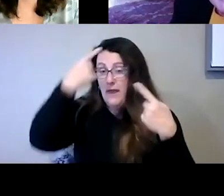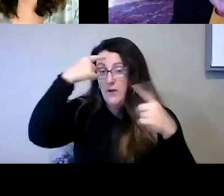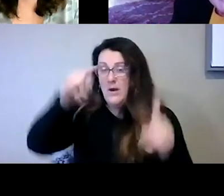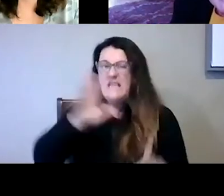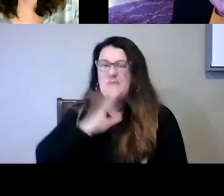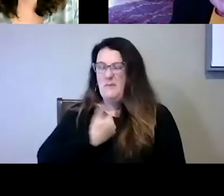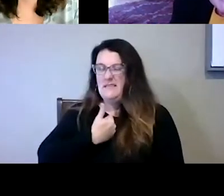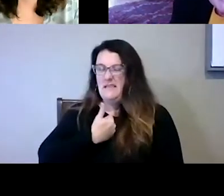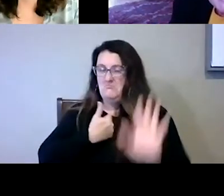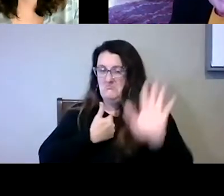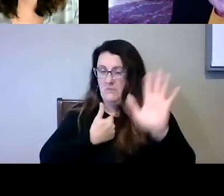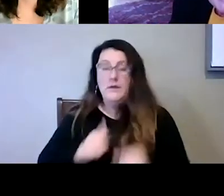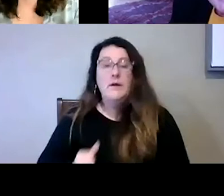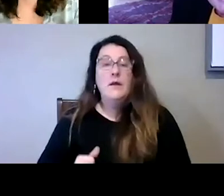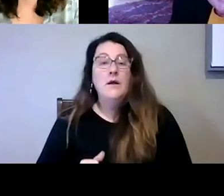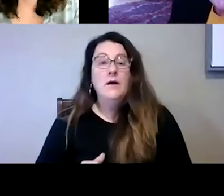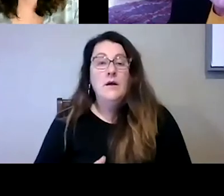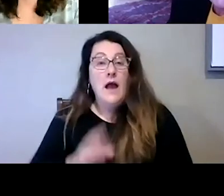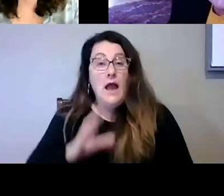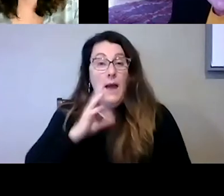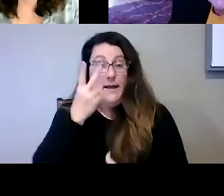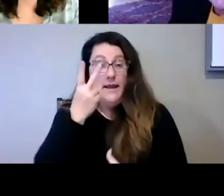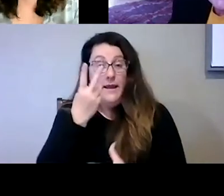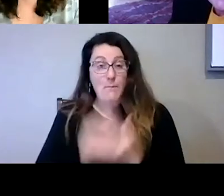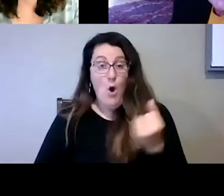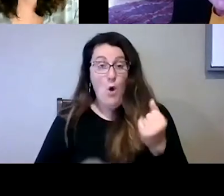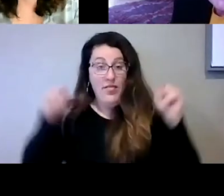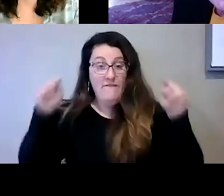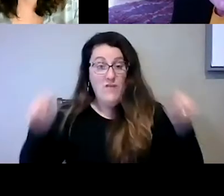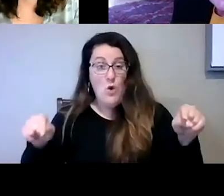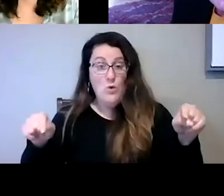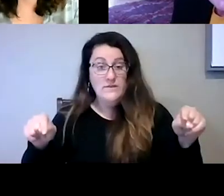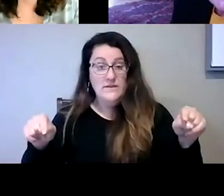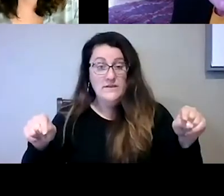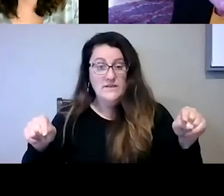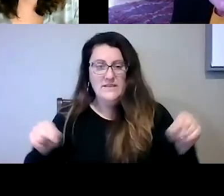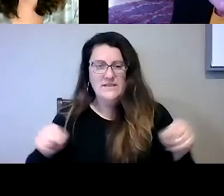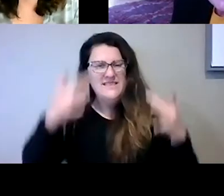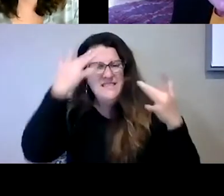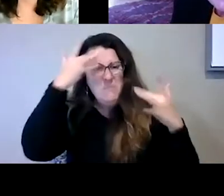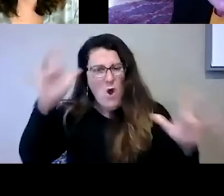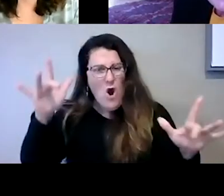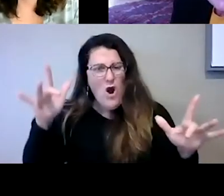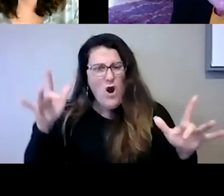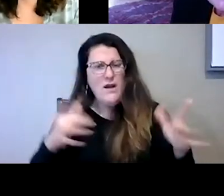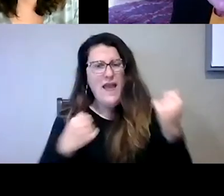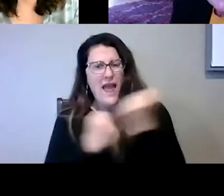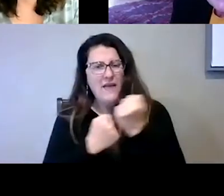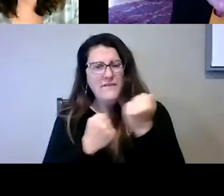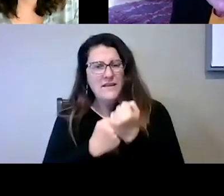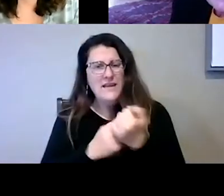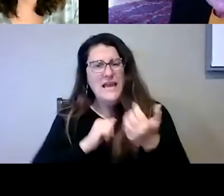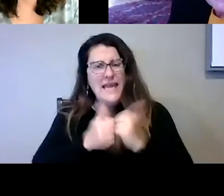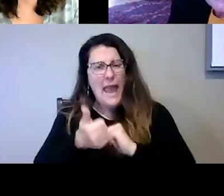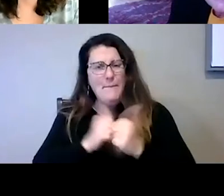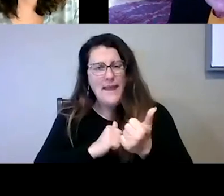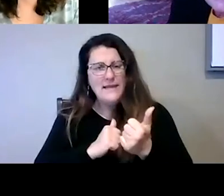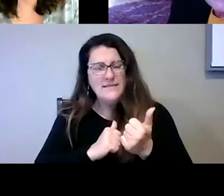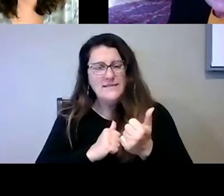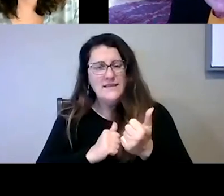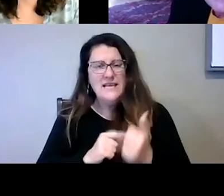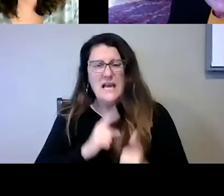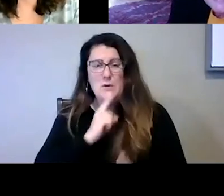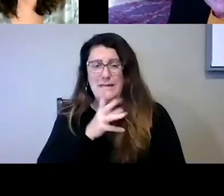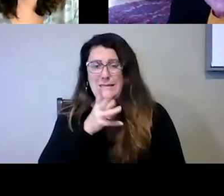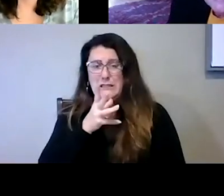myself. I've been a part of both of those really smart and strategic advocacy campaigns, and then really